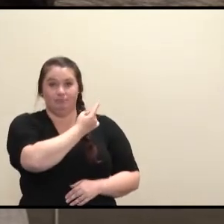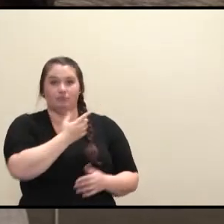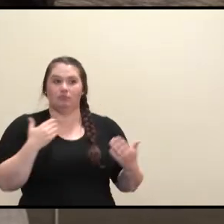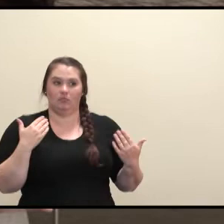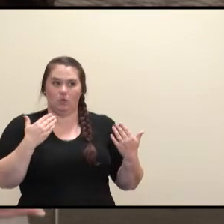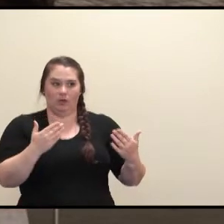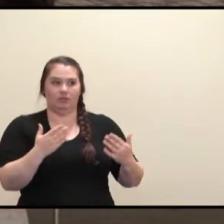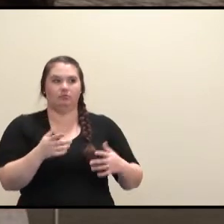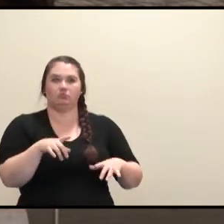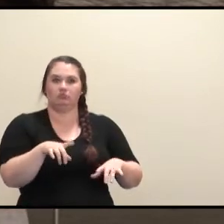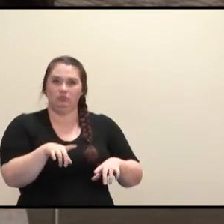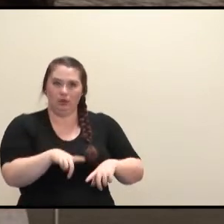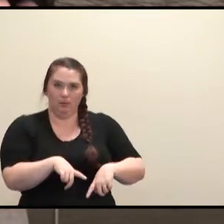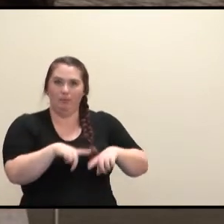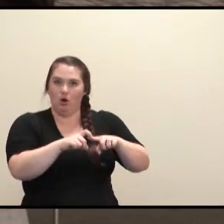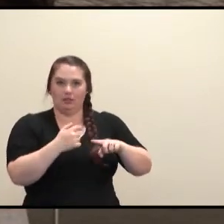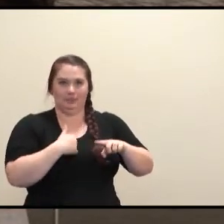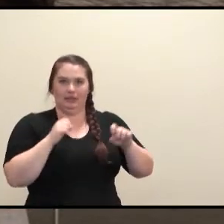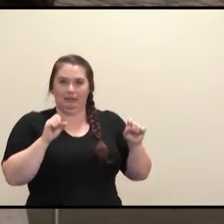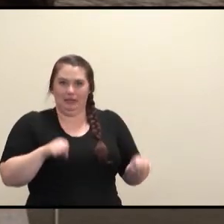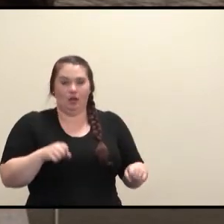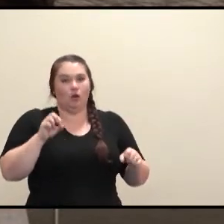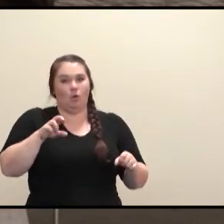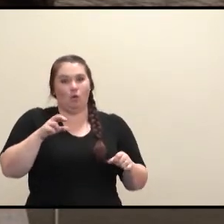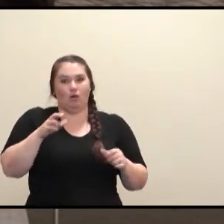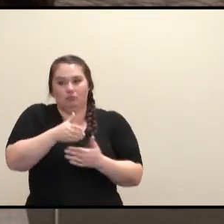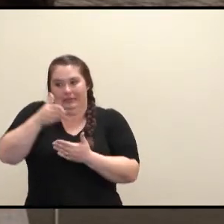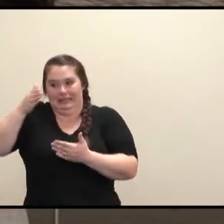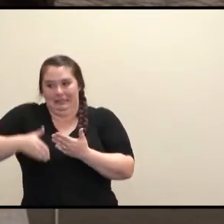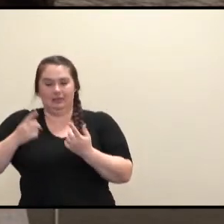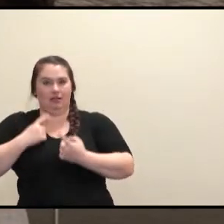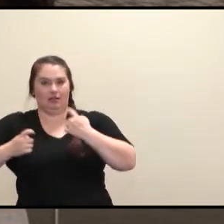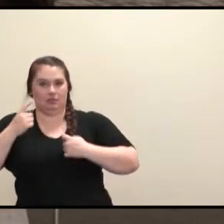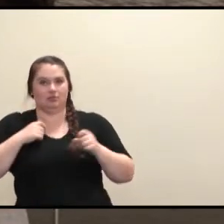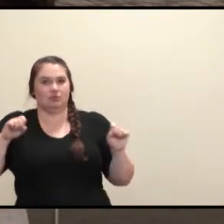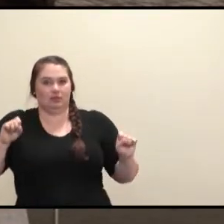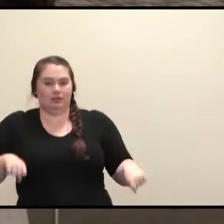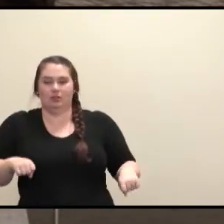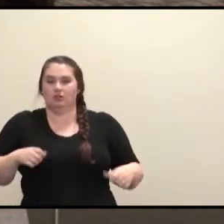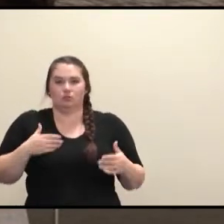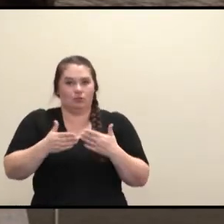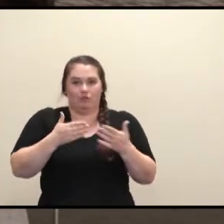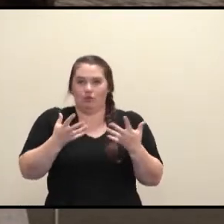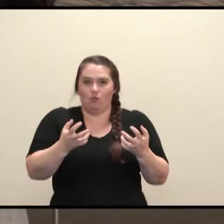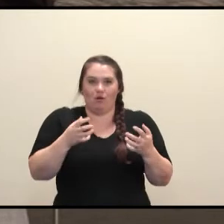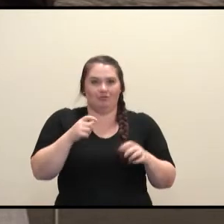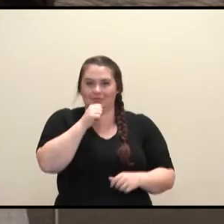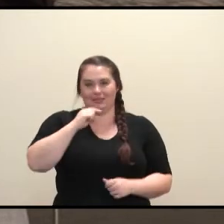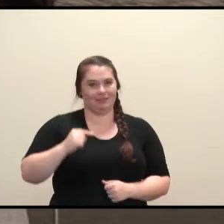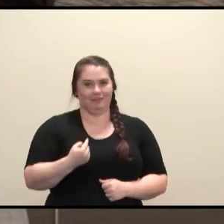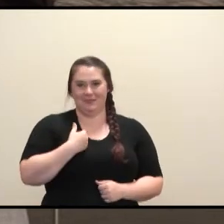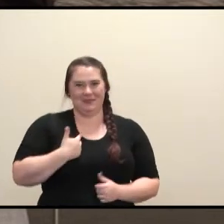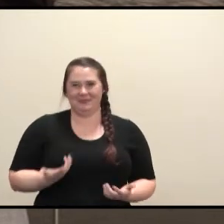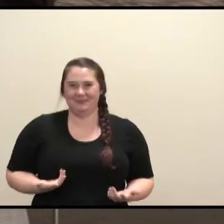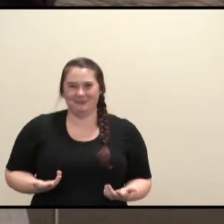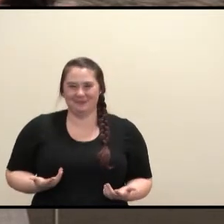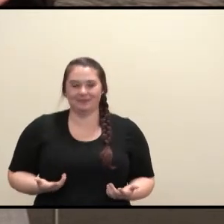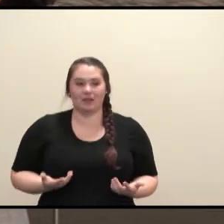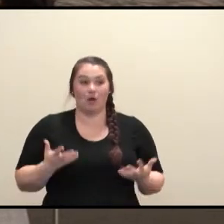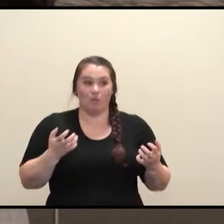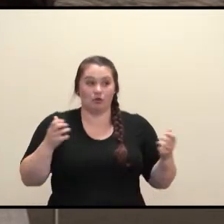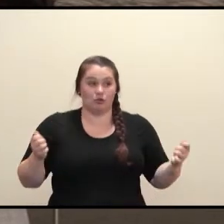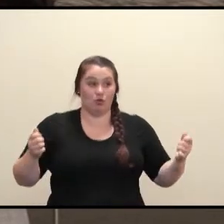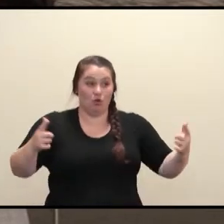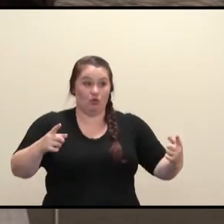to stop me, ask questions, or you can wait until the end. Either way, whatever works for you, it does not offend me either way. I want to make sure that everyone